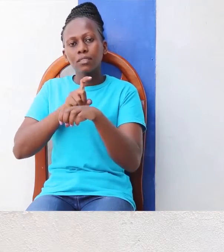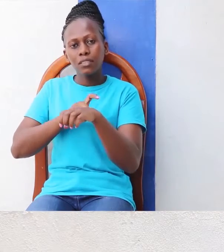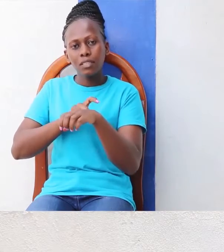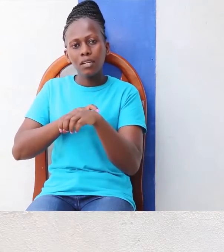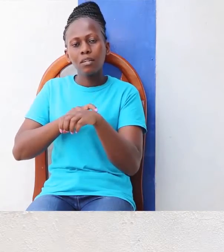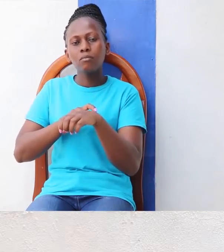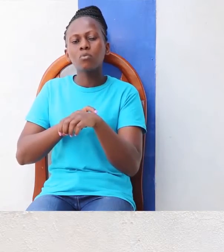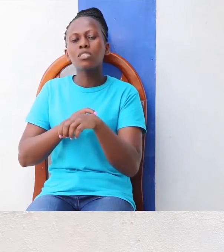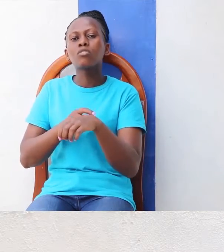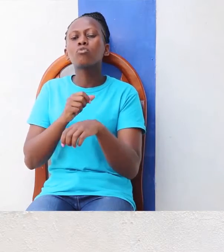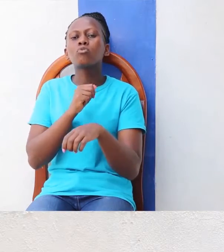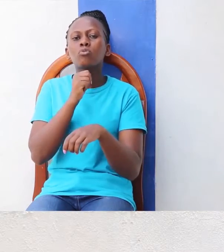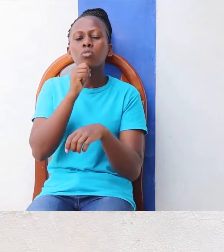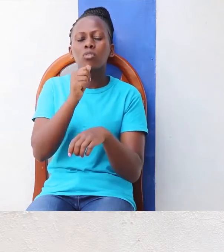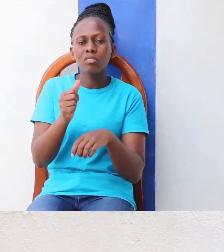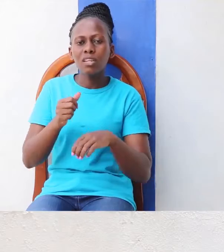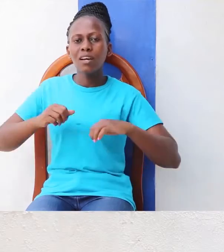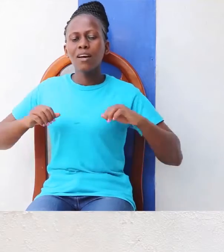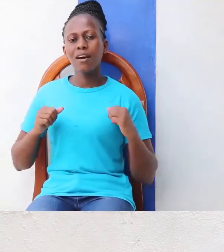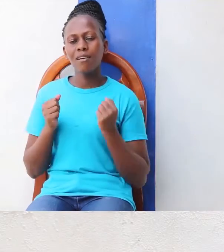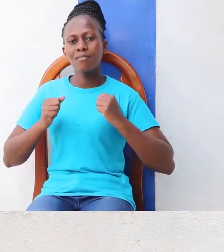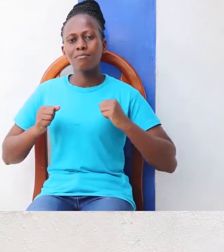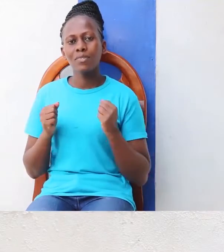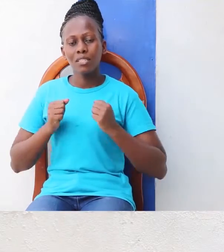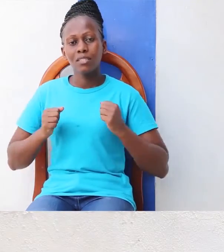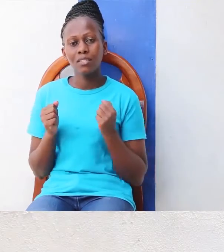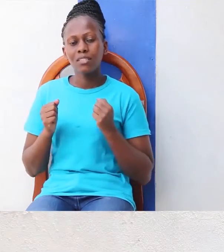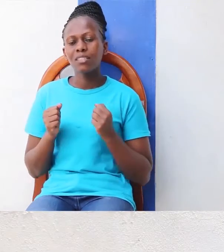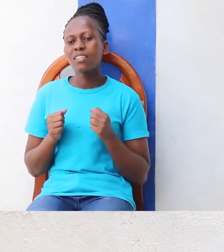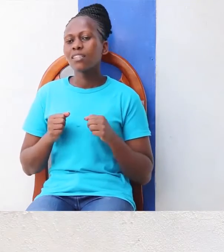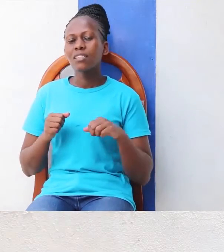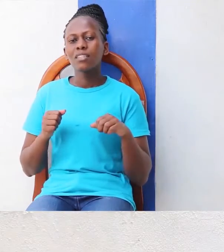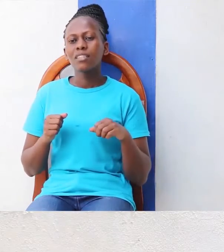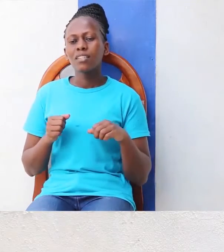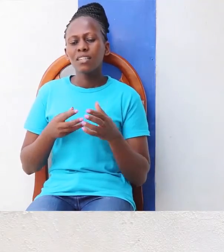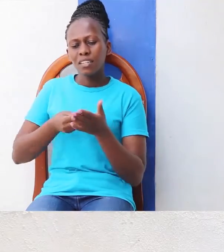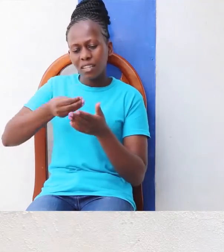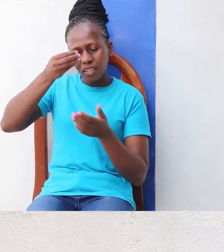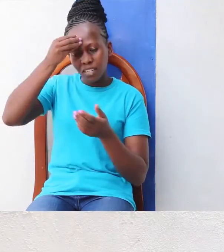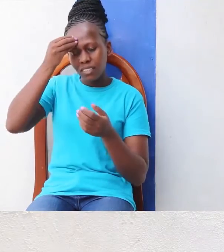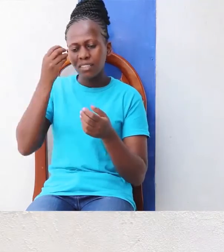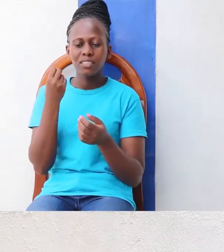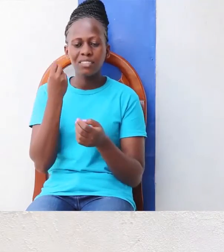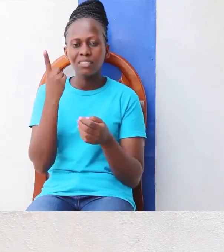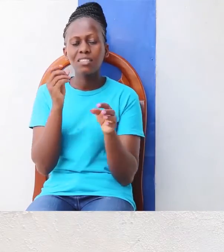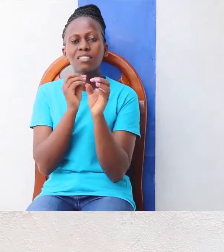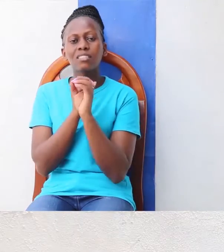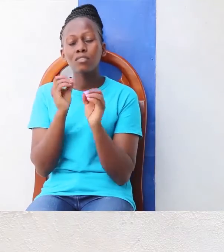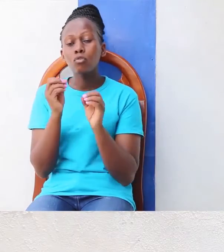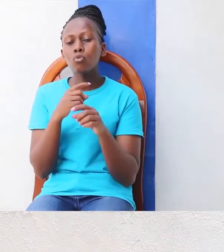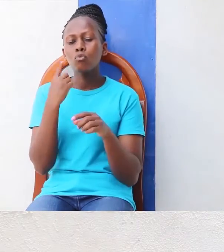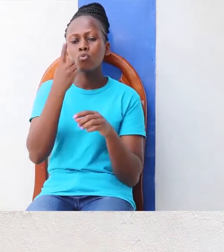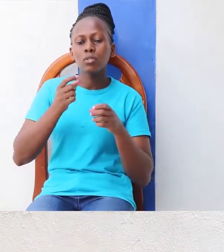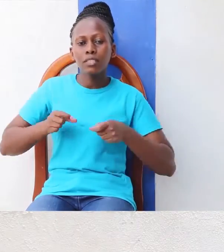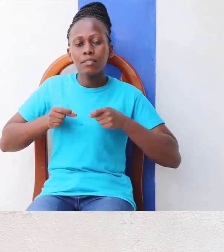we are not even pleased, we are not even eager to learn, to understand who